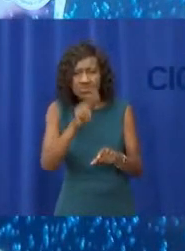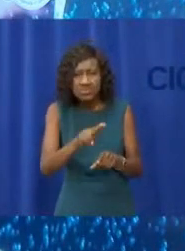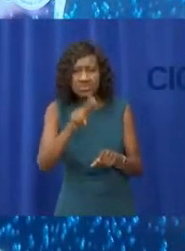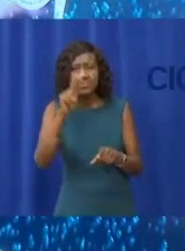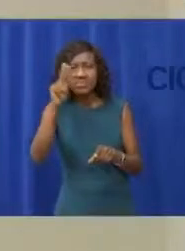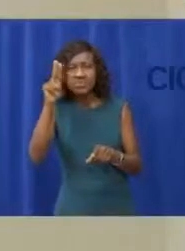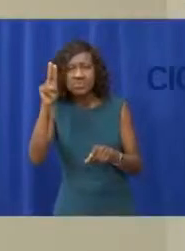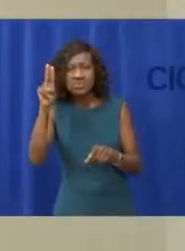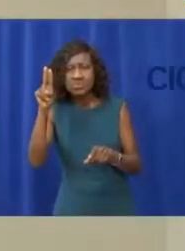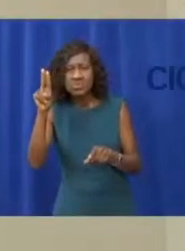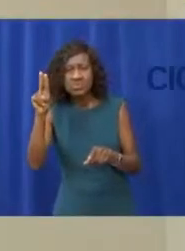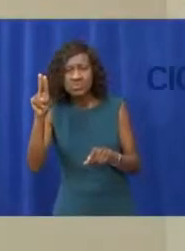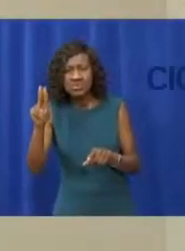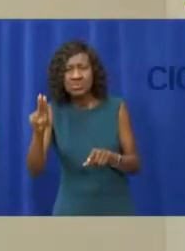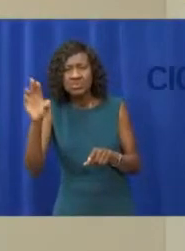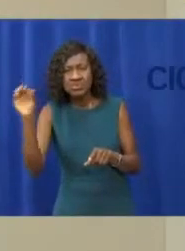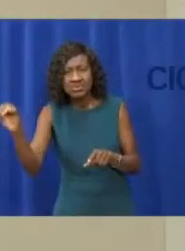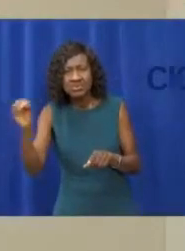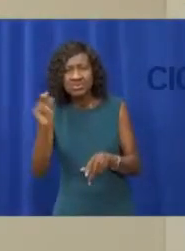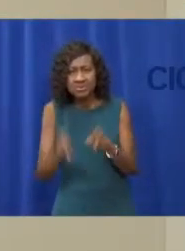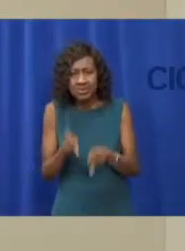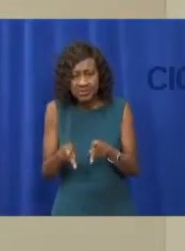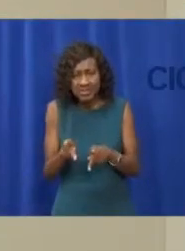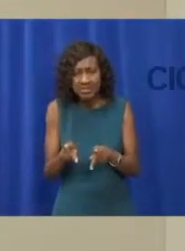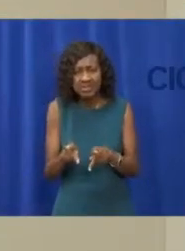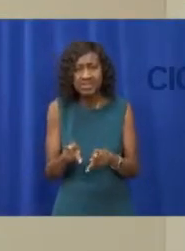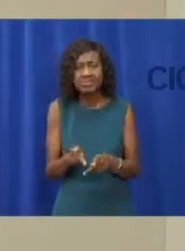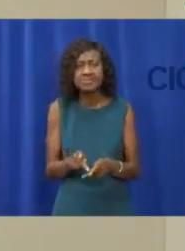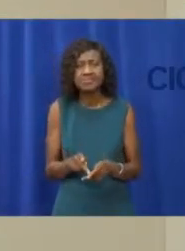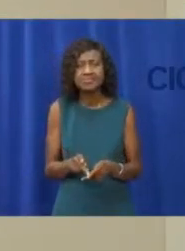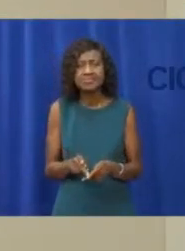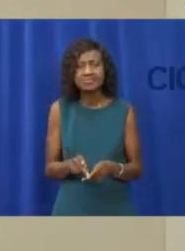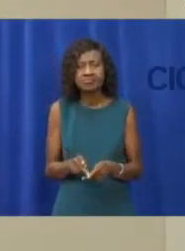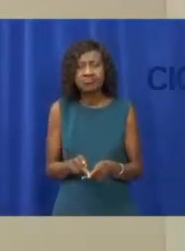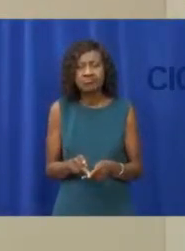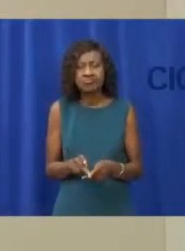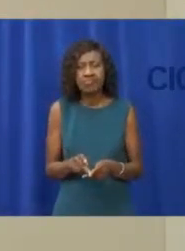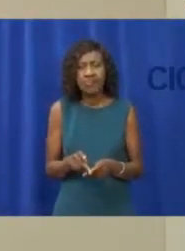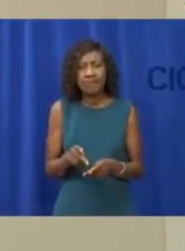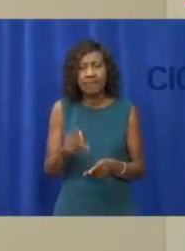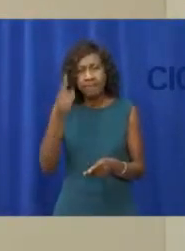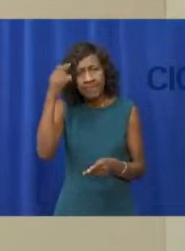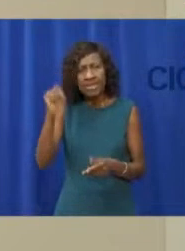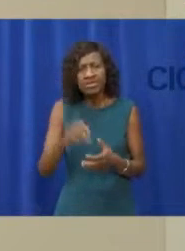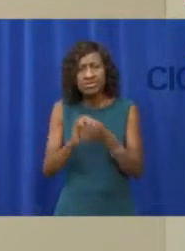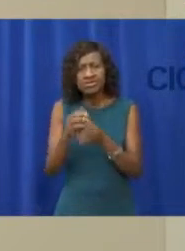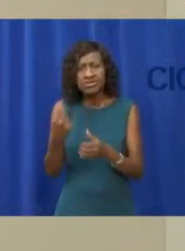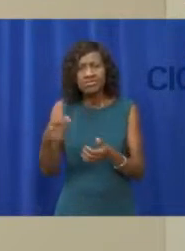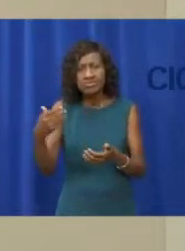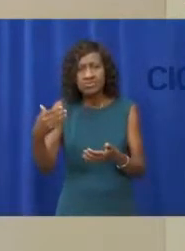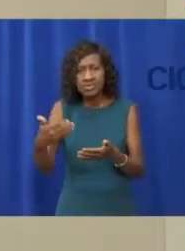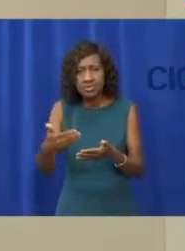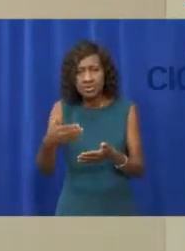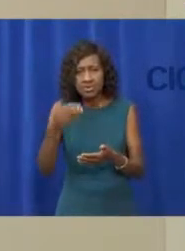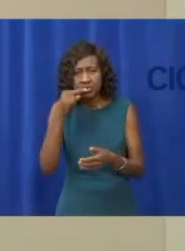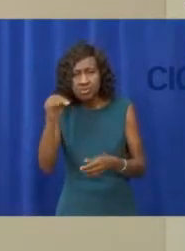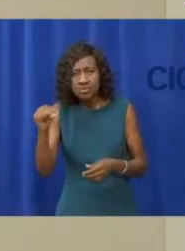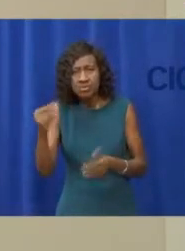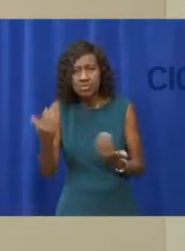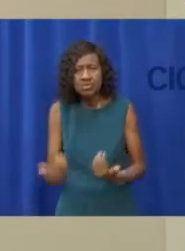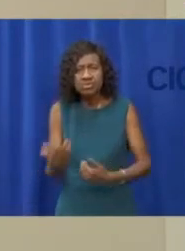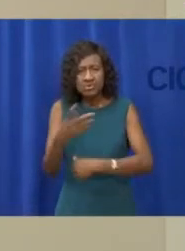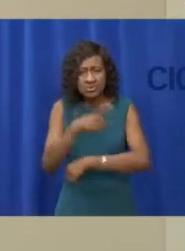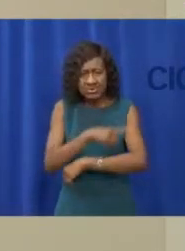of today's news, I know a lot of people are going to be worried. They're going to be scared, knowing